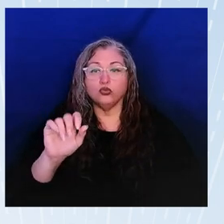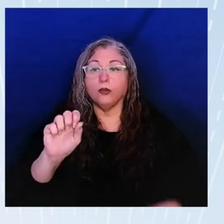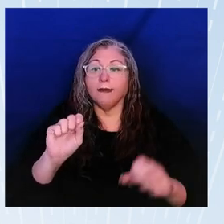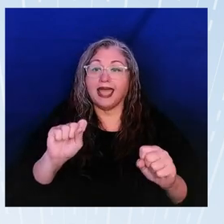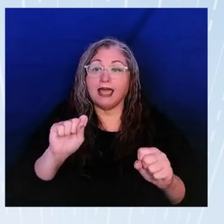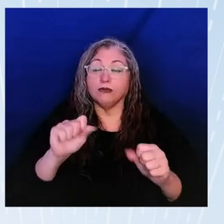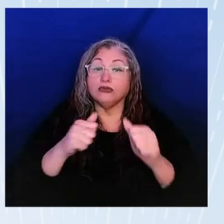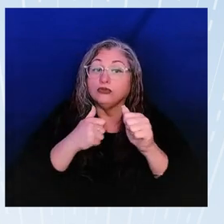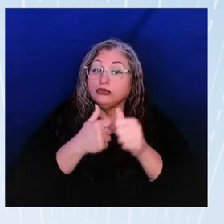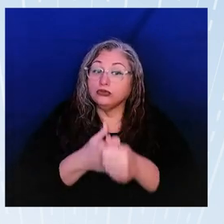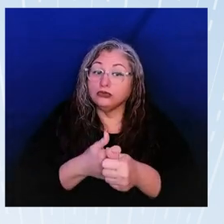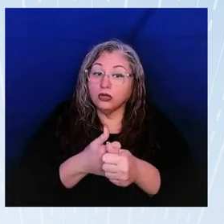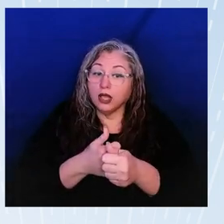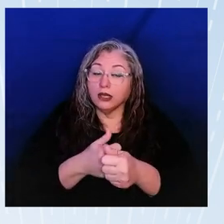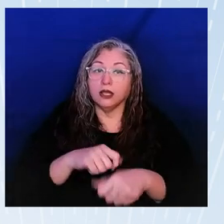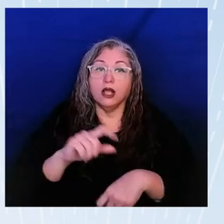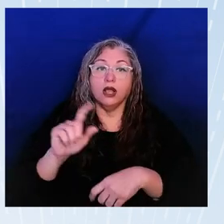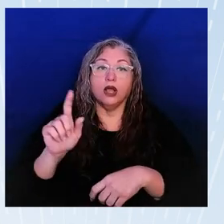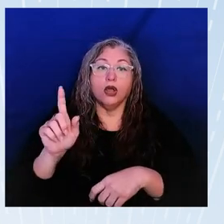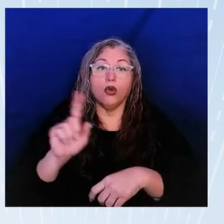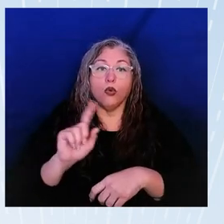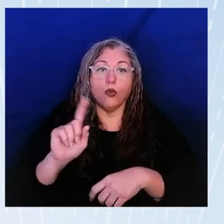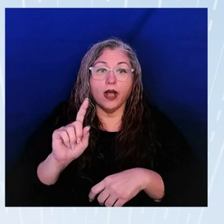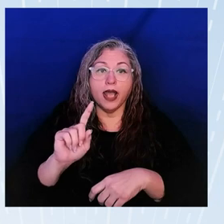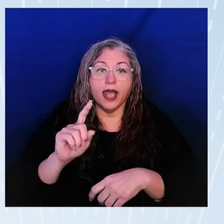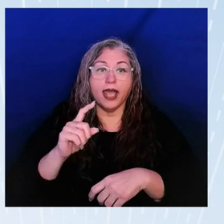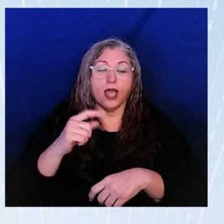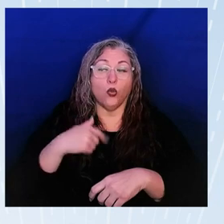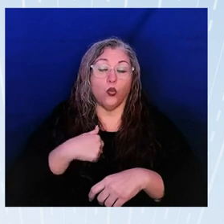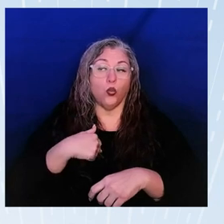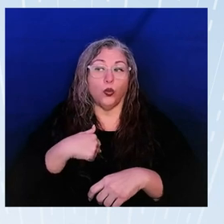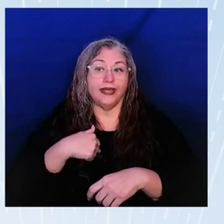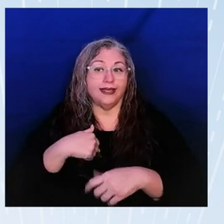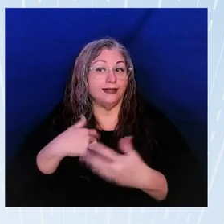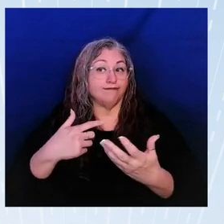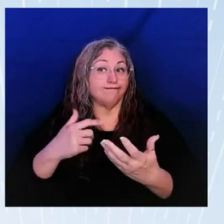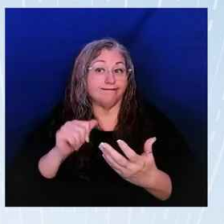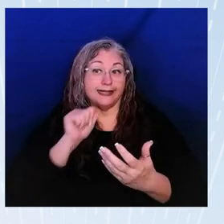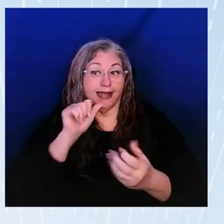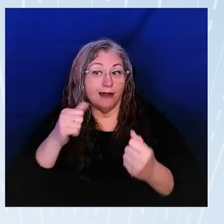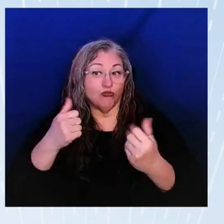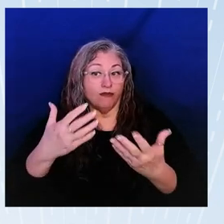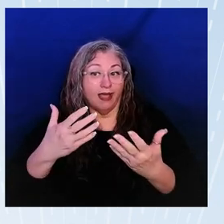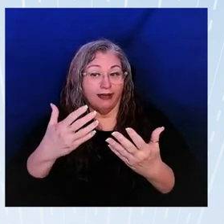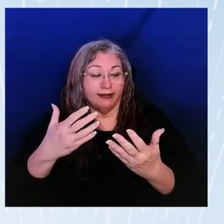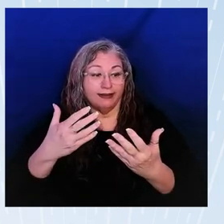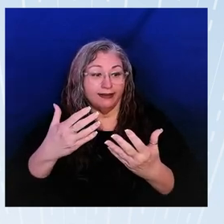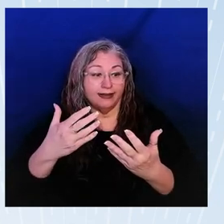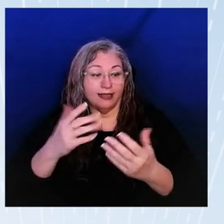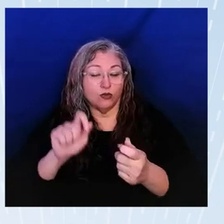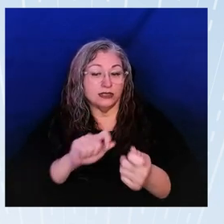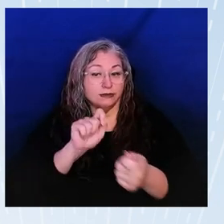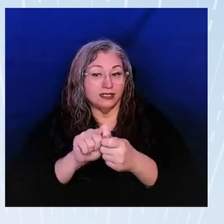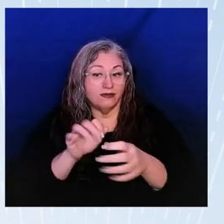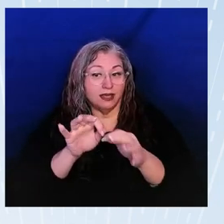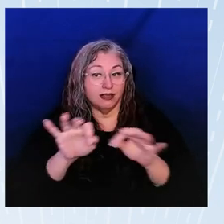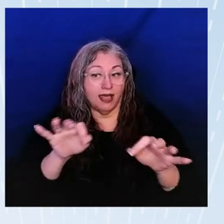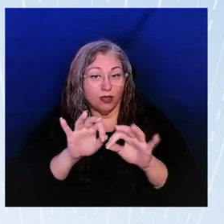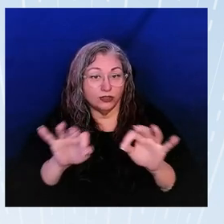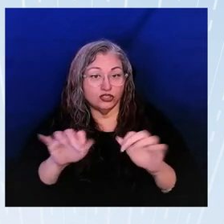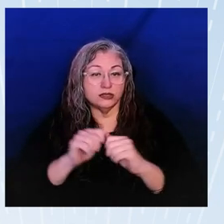track where we are not providing those specific languages